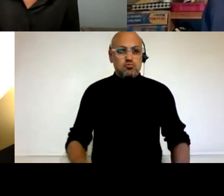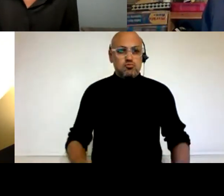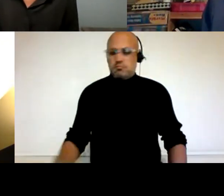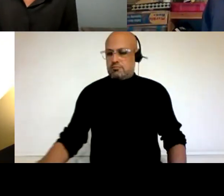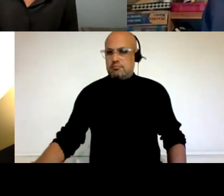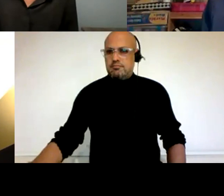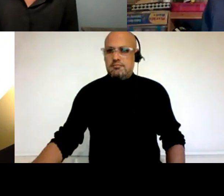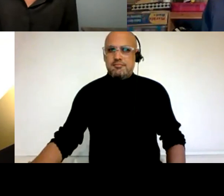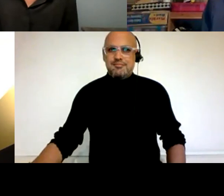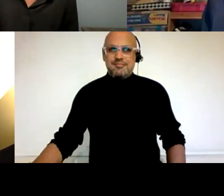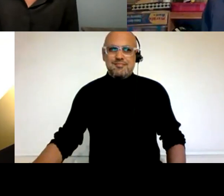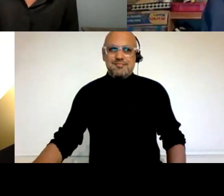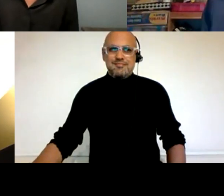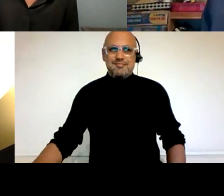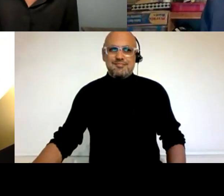programs?